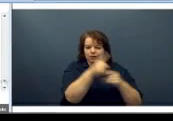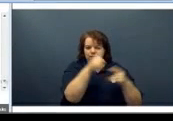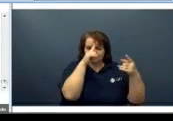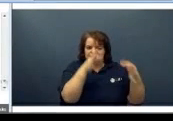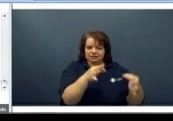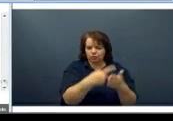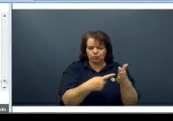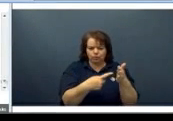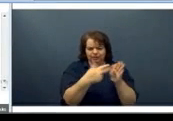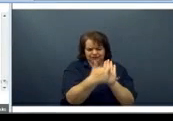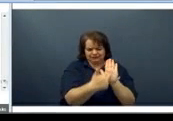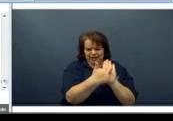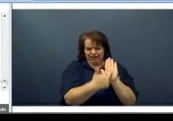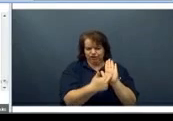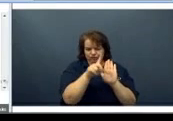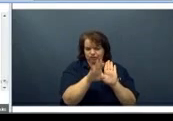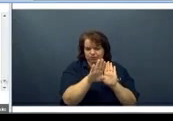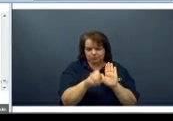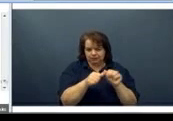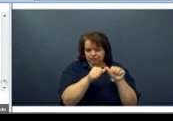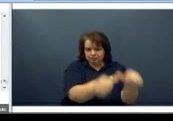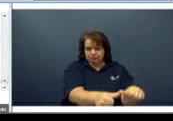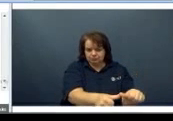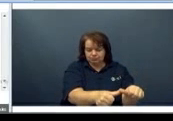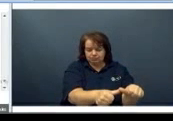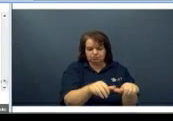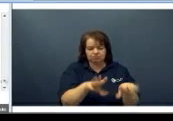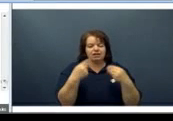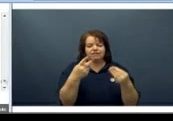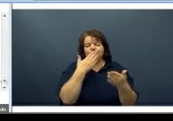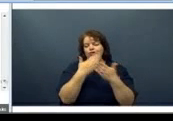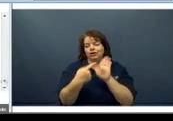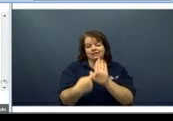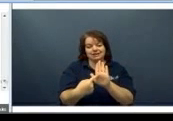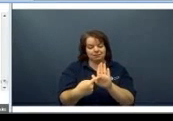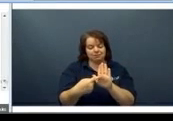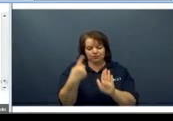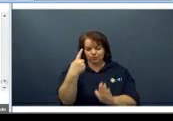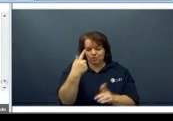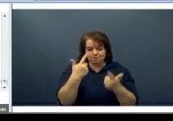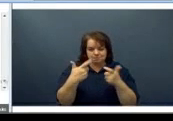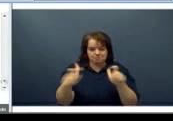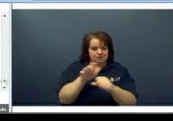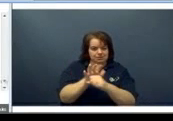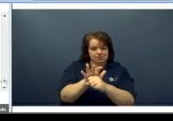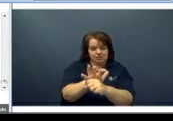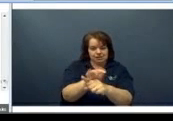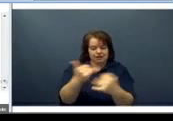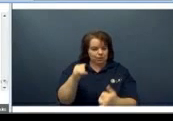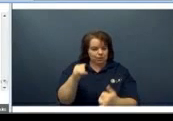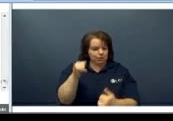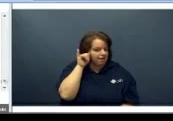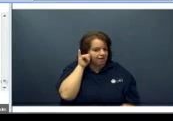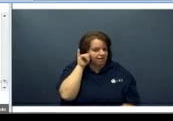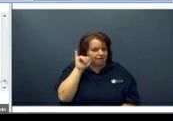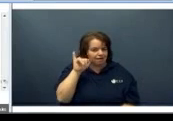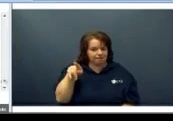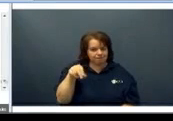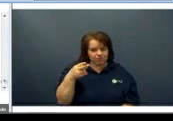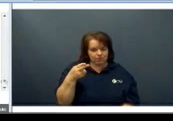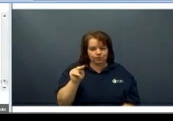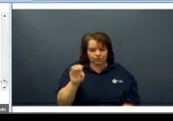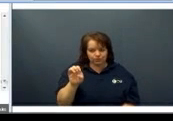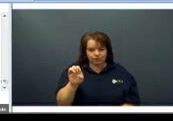electronic accessibility, what the standard is. I'll give you a prime example. The big push right now is